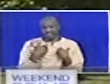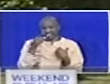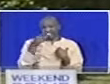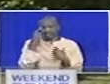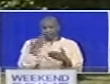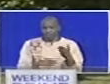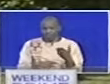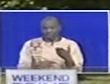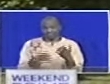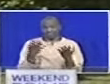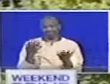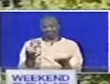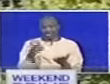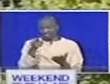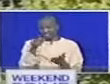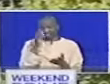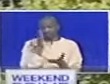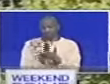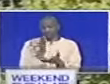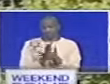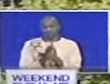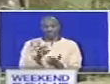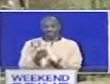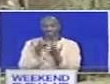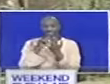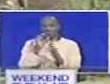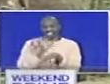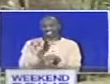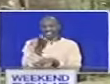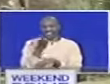anything to go by, this is one unique church.